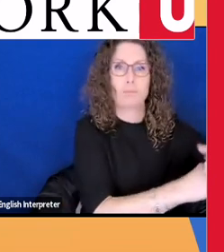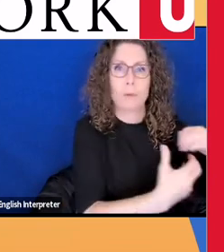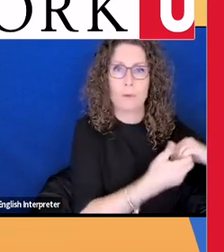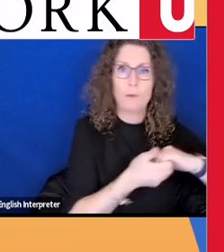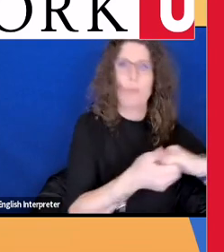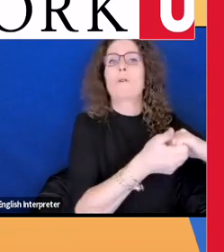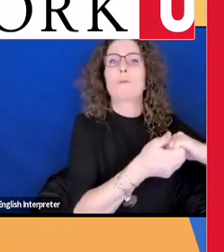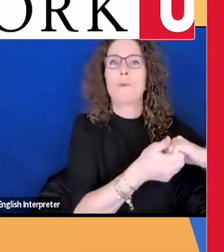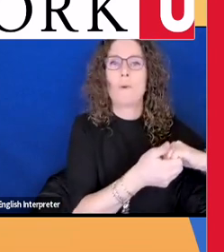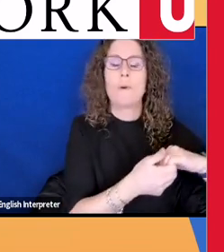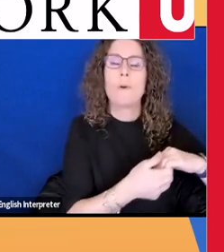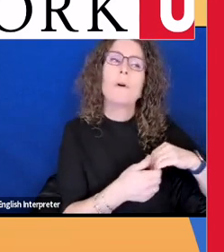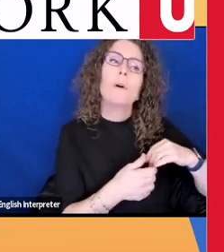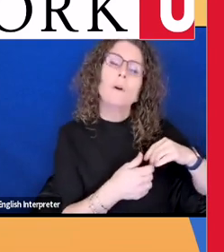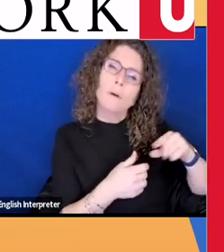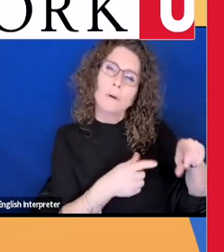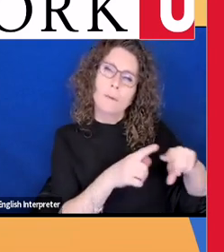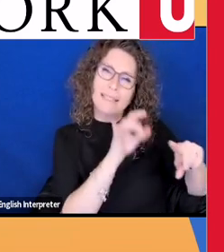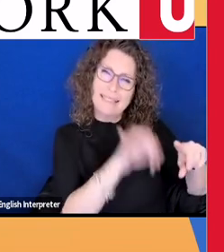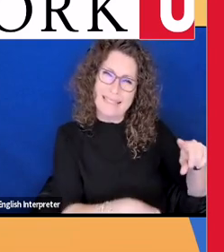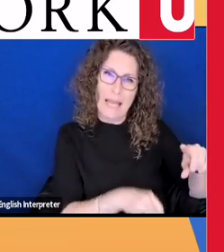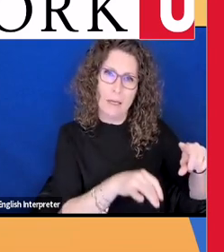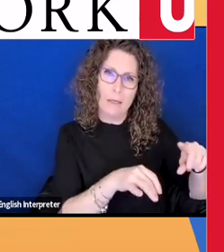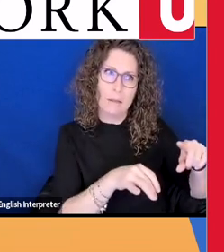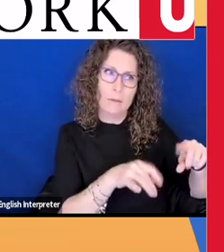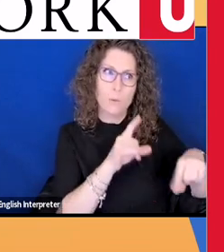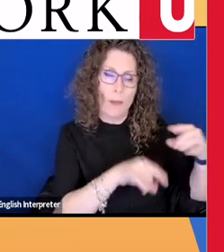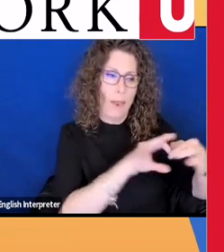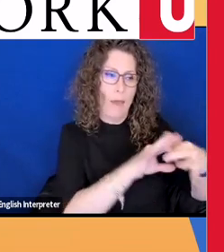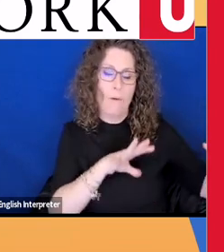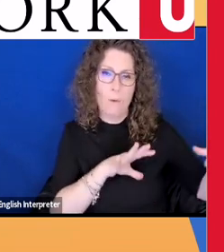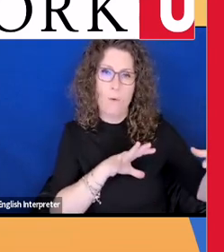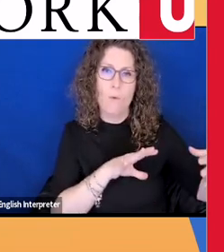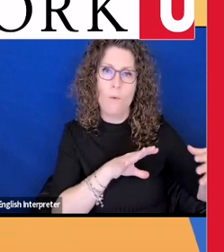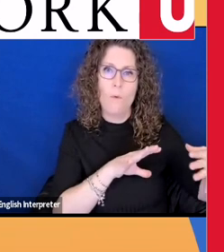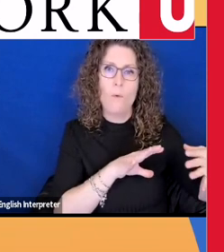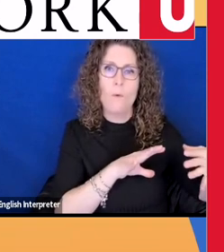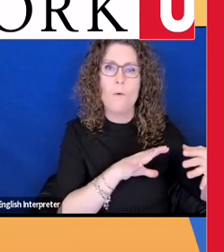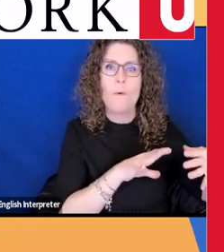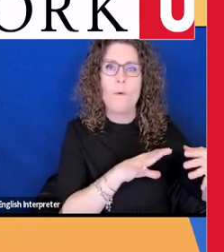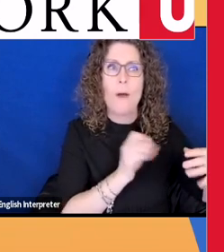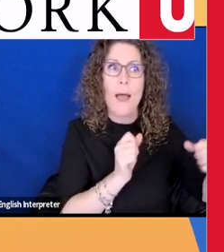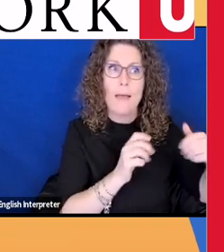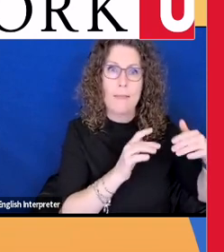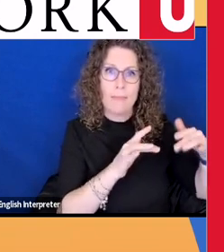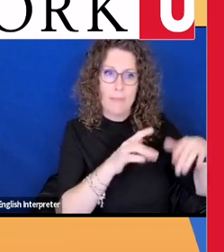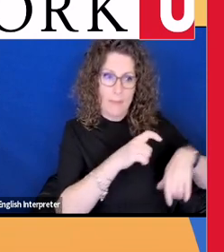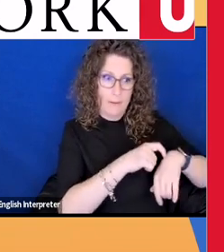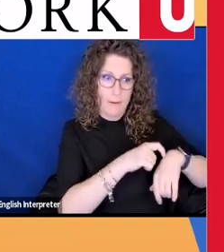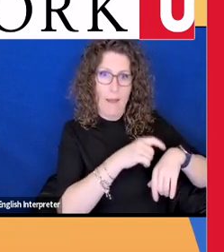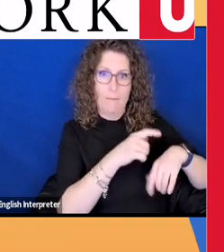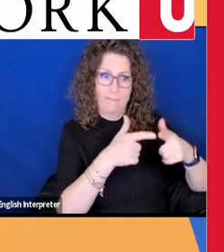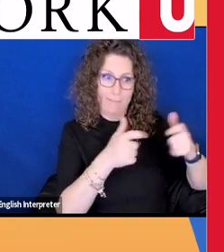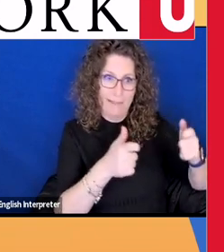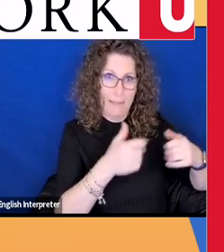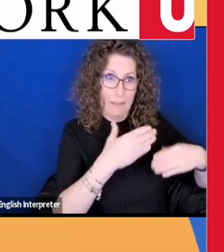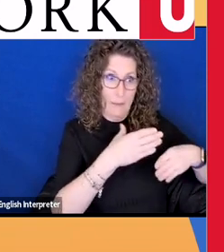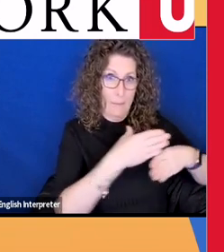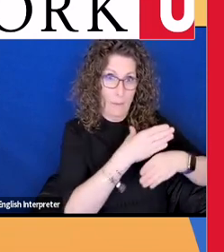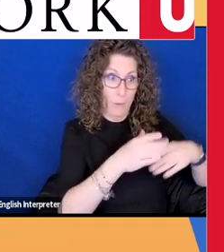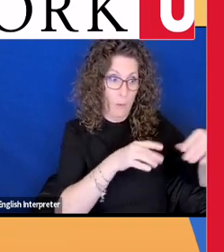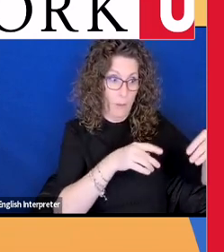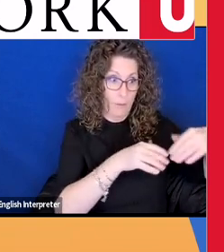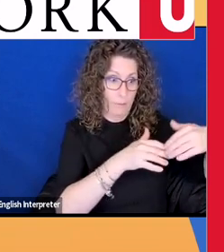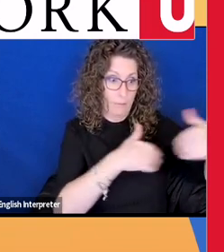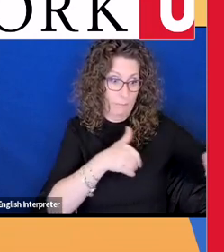is precisely the ungraspability of the other and the space created between the grasping and the failure to grasp that